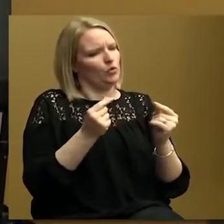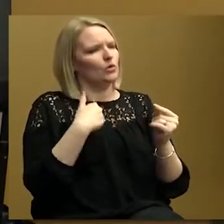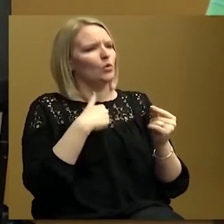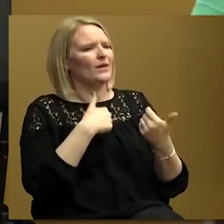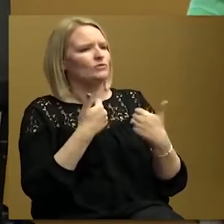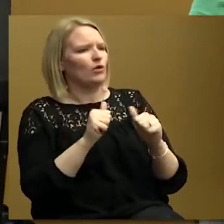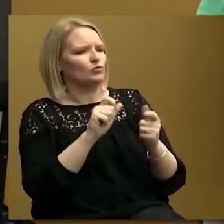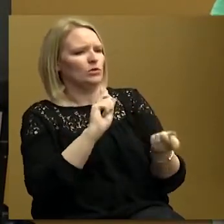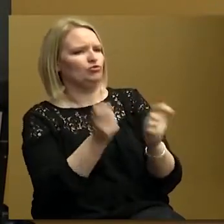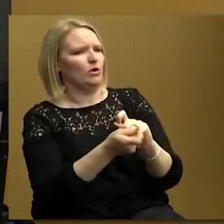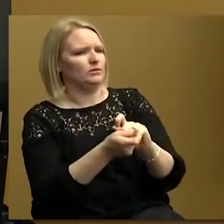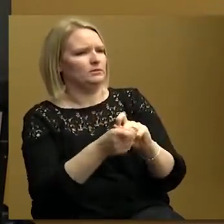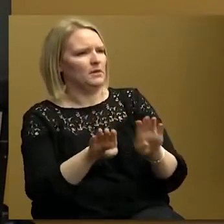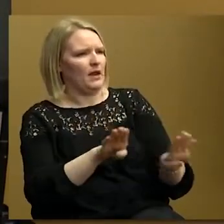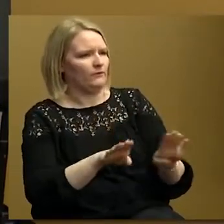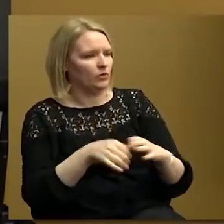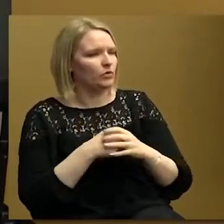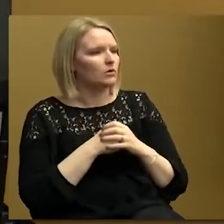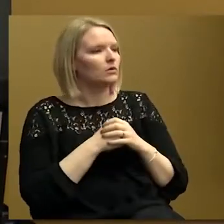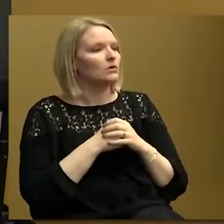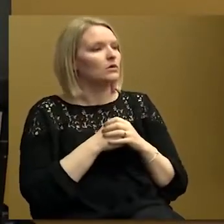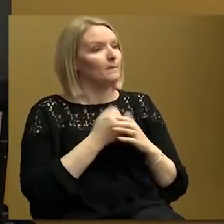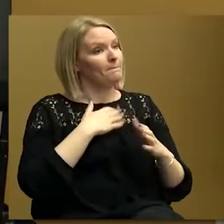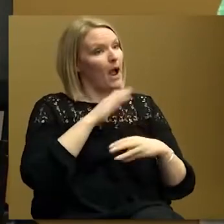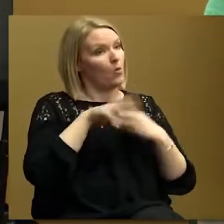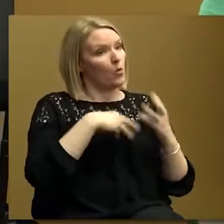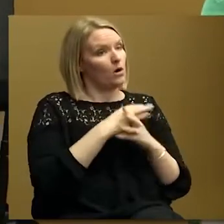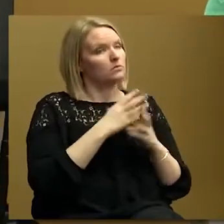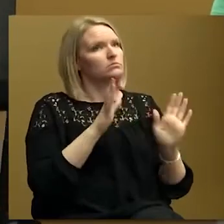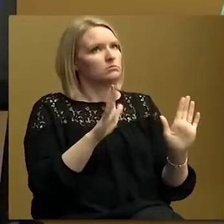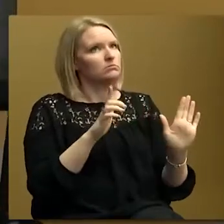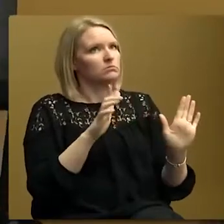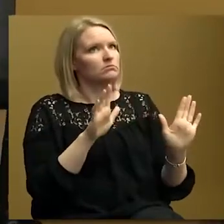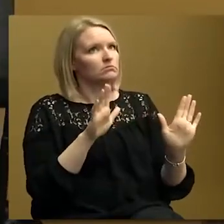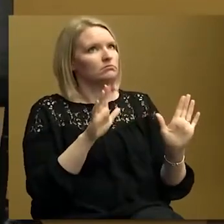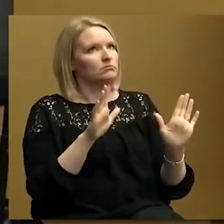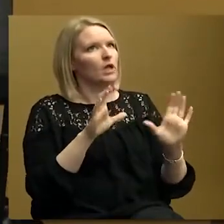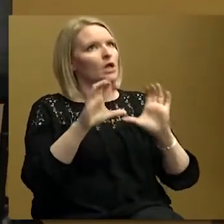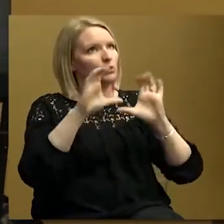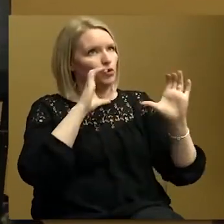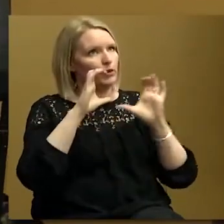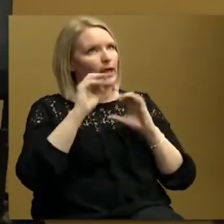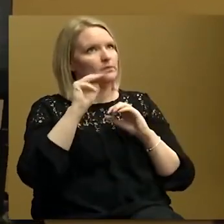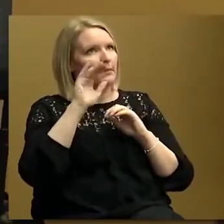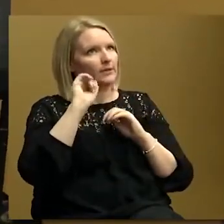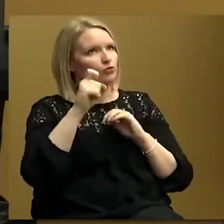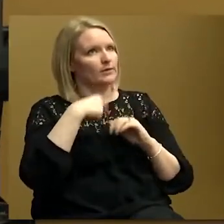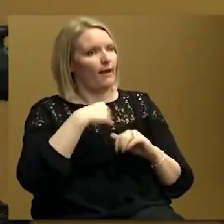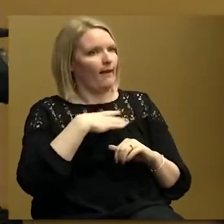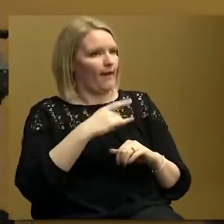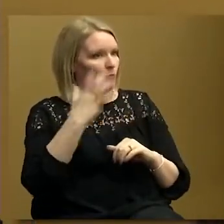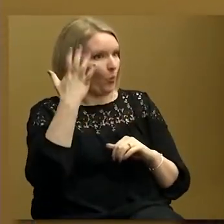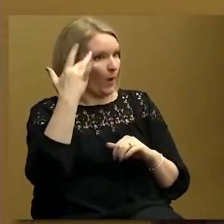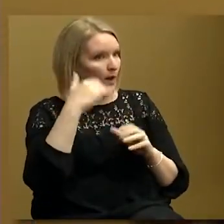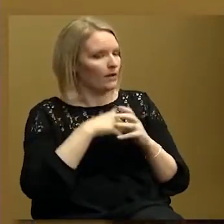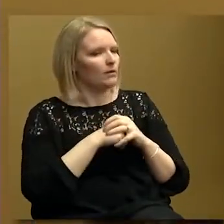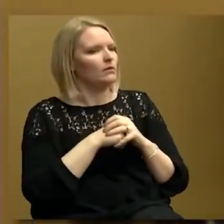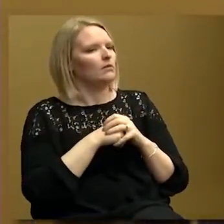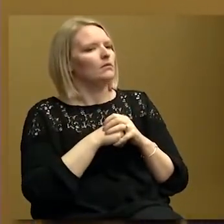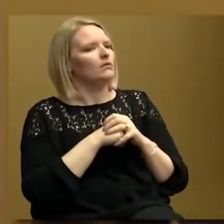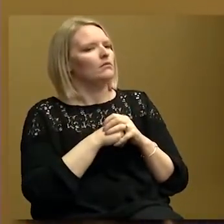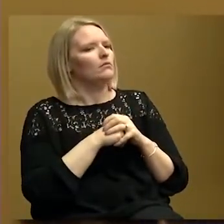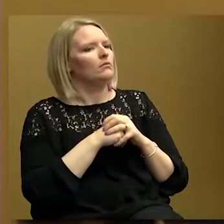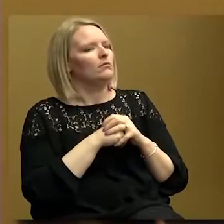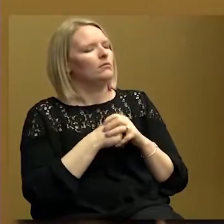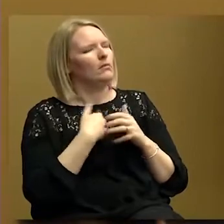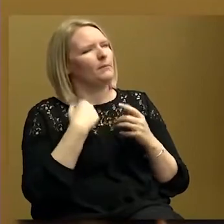Adjust it, okay. Well, in my world, here's what I like about the communication matrix, because I feel like, I had to think